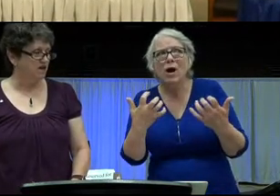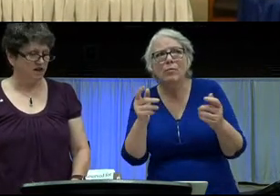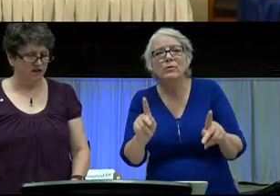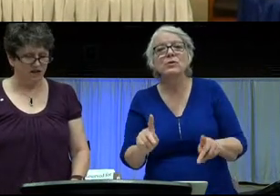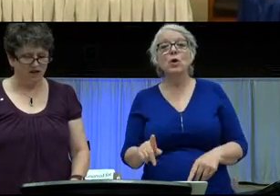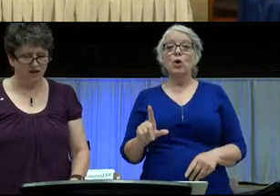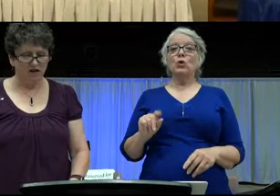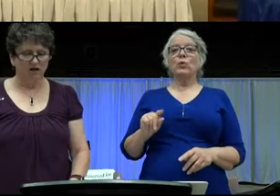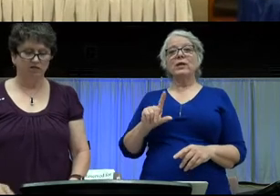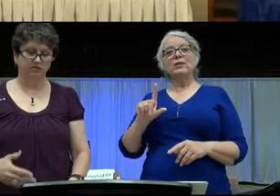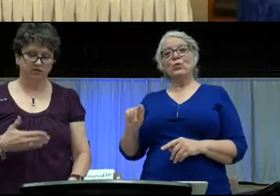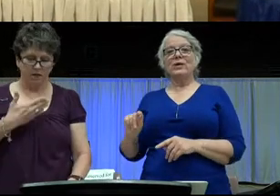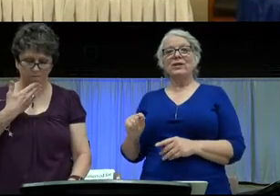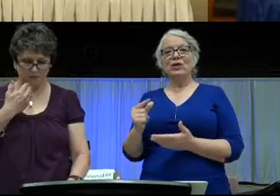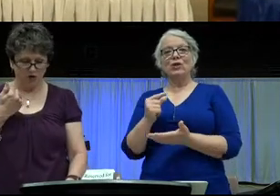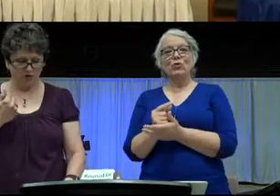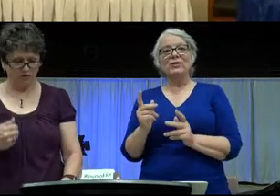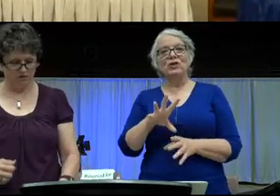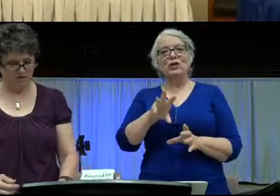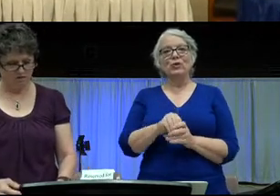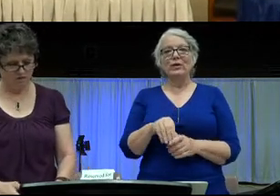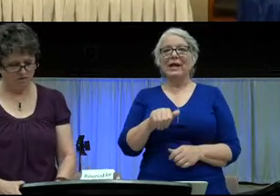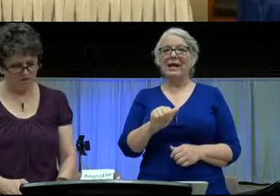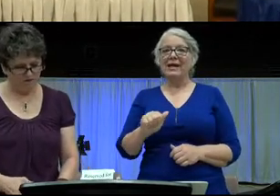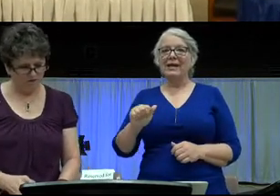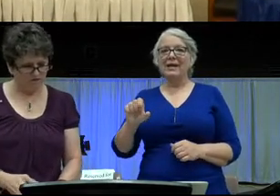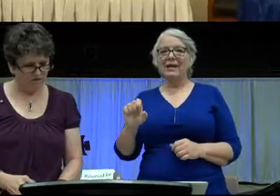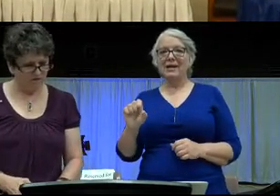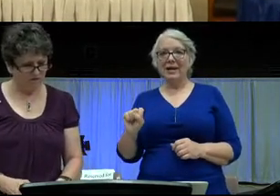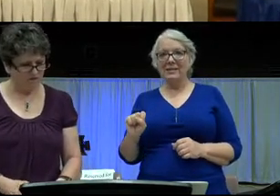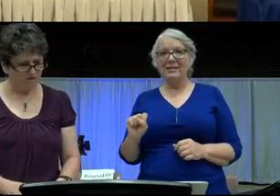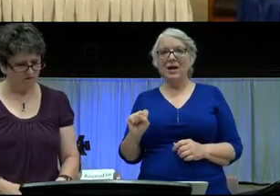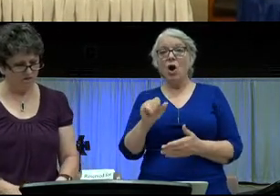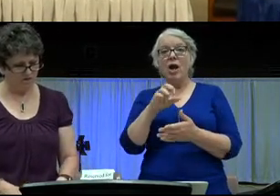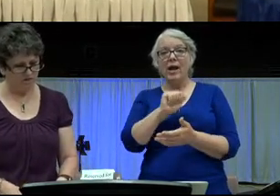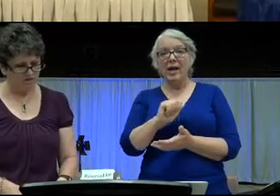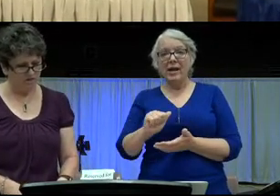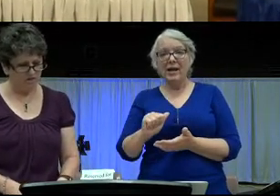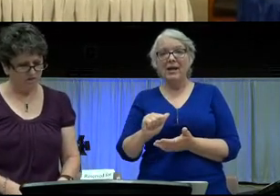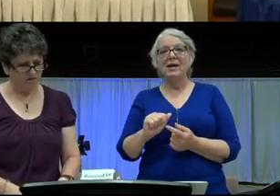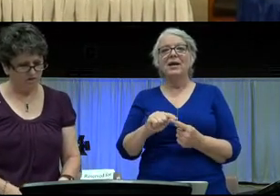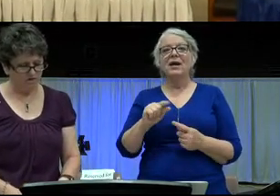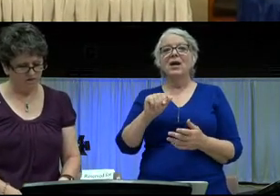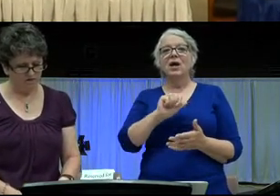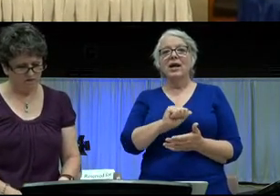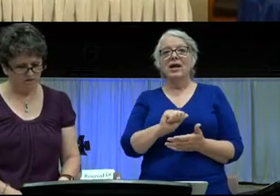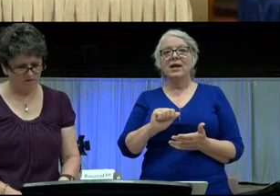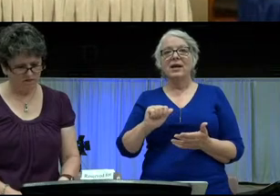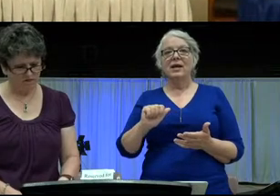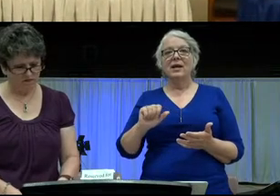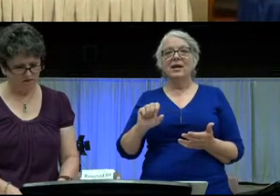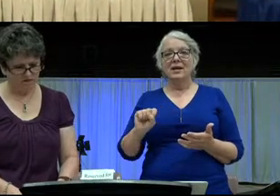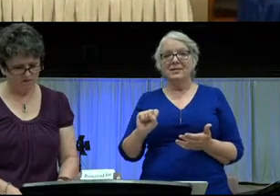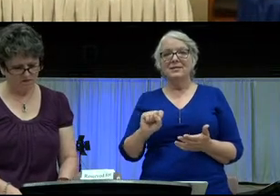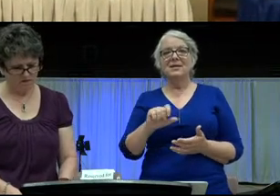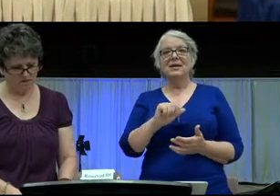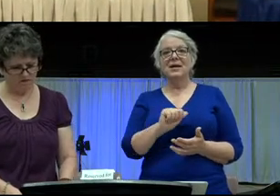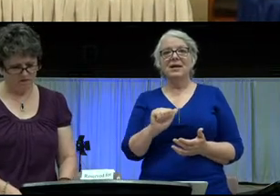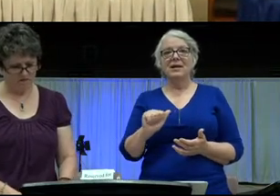The 2020 graduates include the Associate of Arts, Associate of Science, Associate of Science in